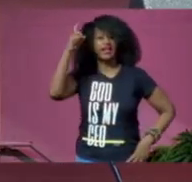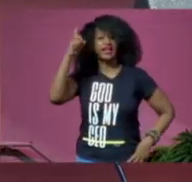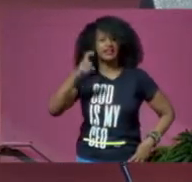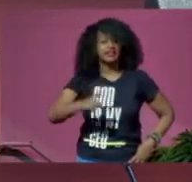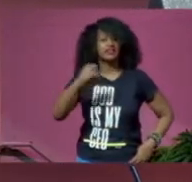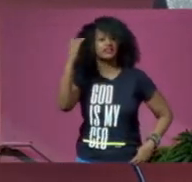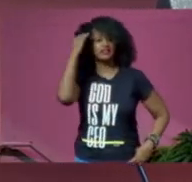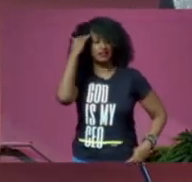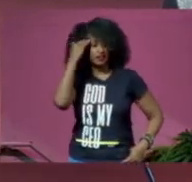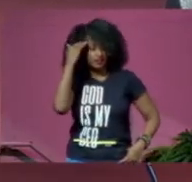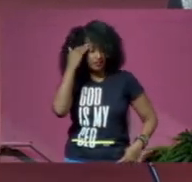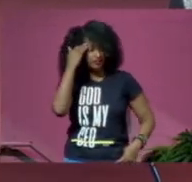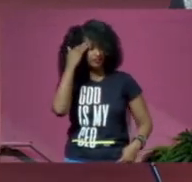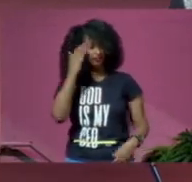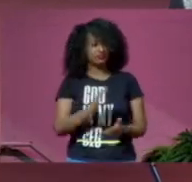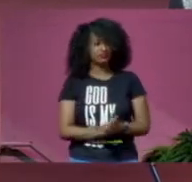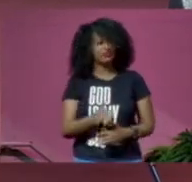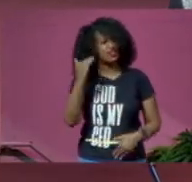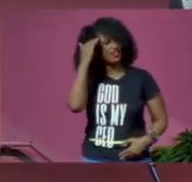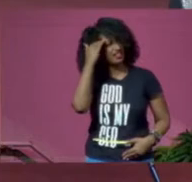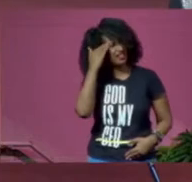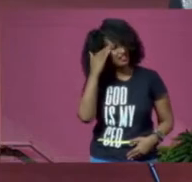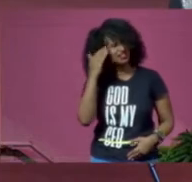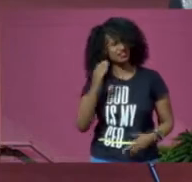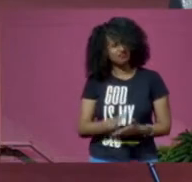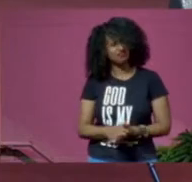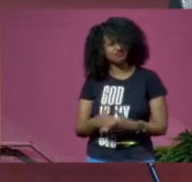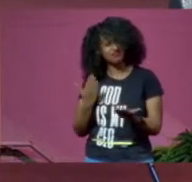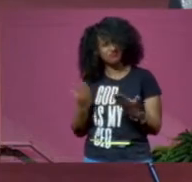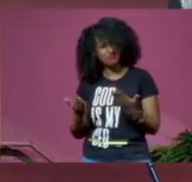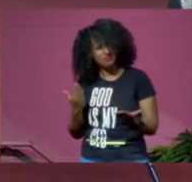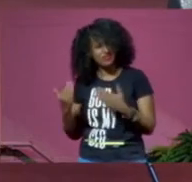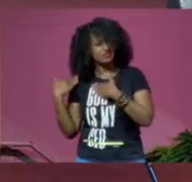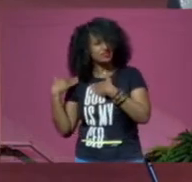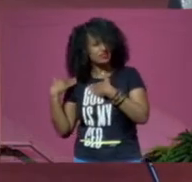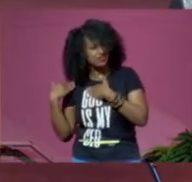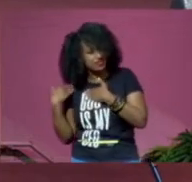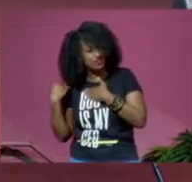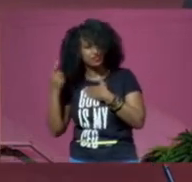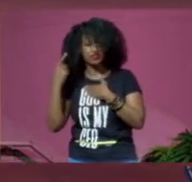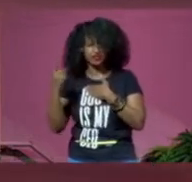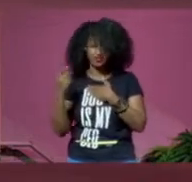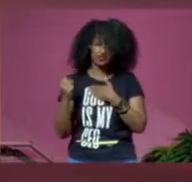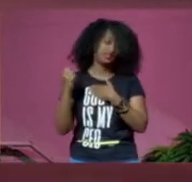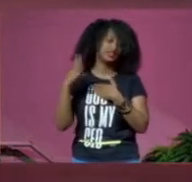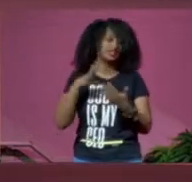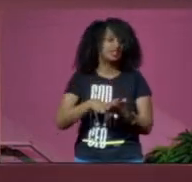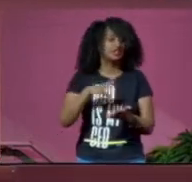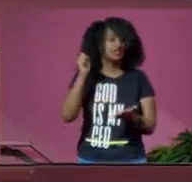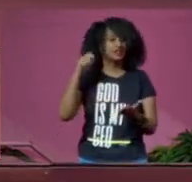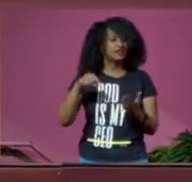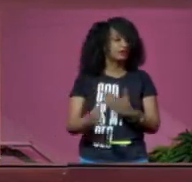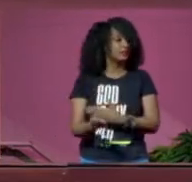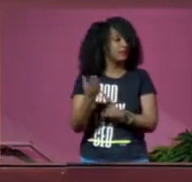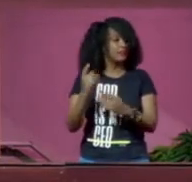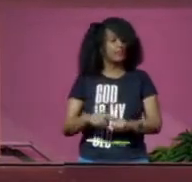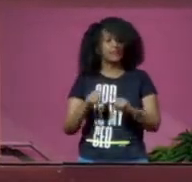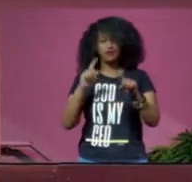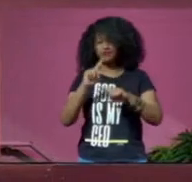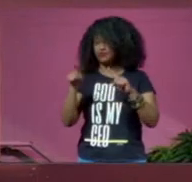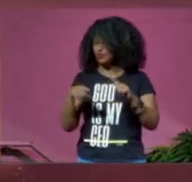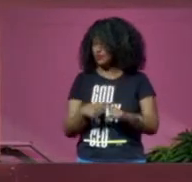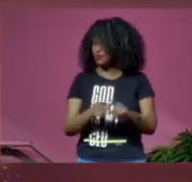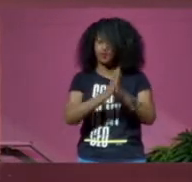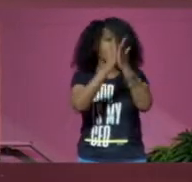know. And I know that that's kind of heavy for a Sunday morning, but I couldn't help but think about the mirror stage. Y'all forgive me. When I read Mark's